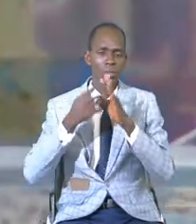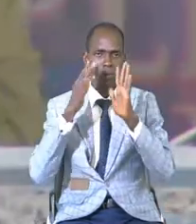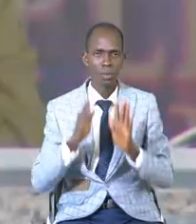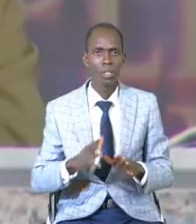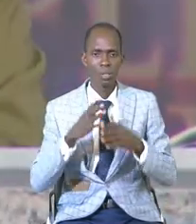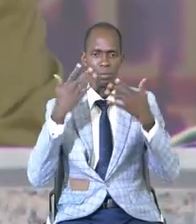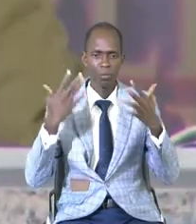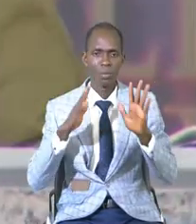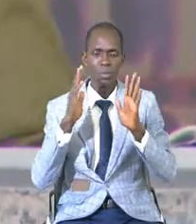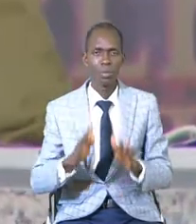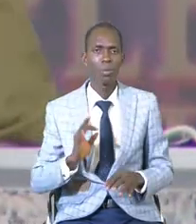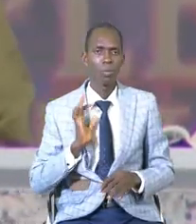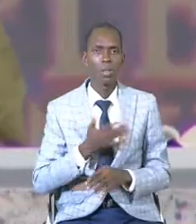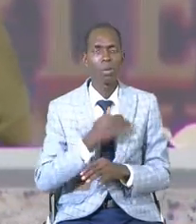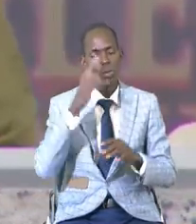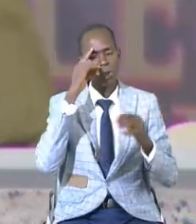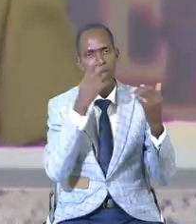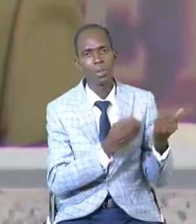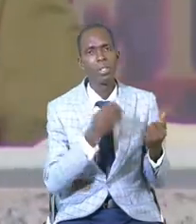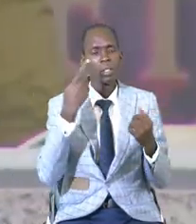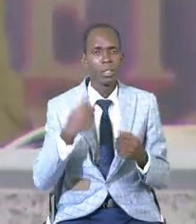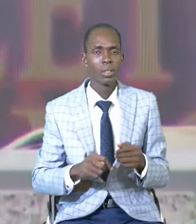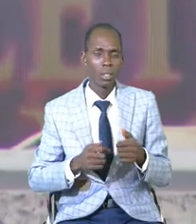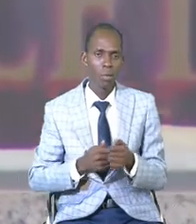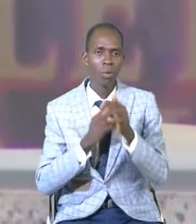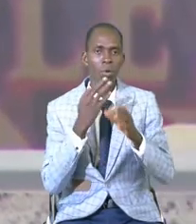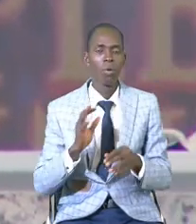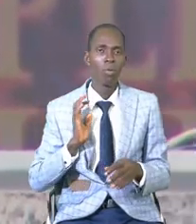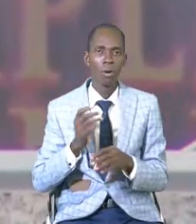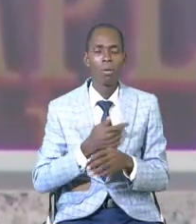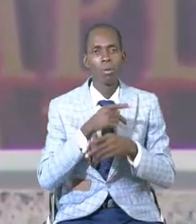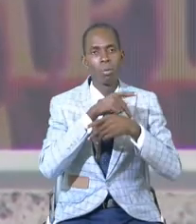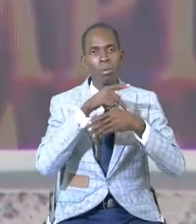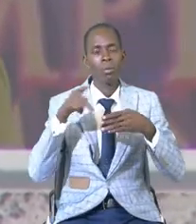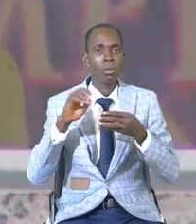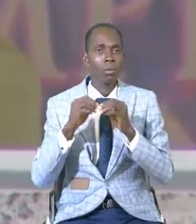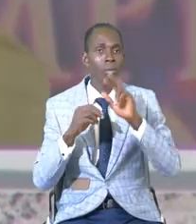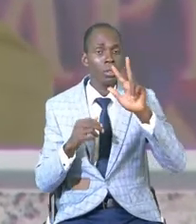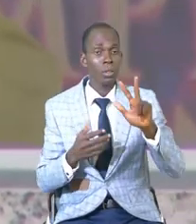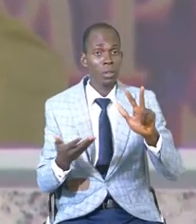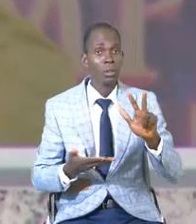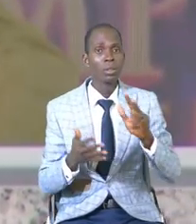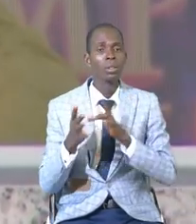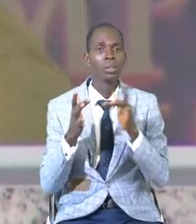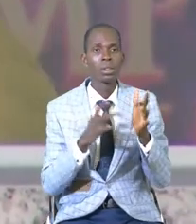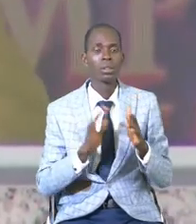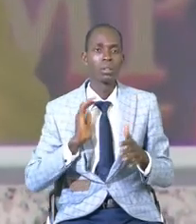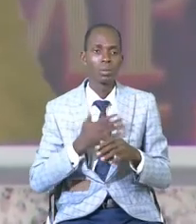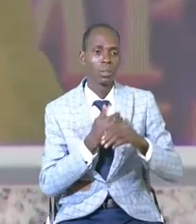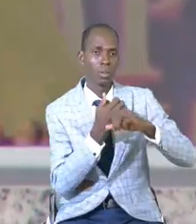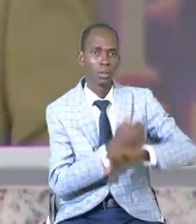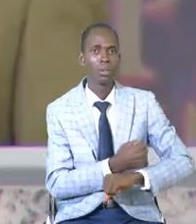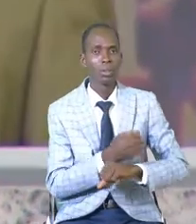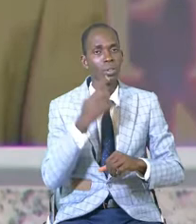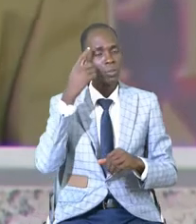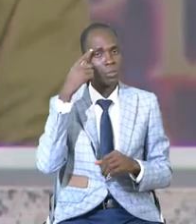the apostle and the high priest of our profession. Number three here, Jesus, our security for